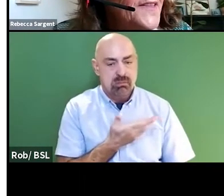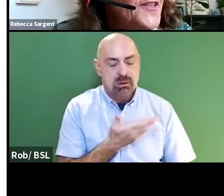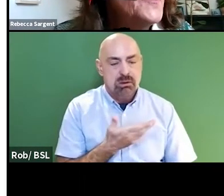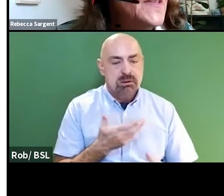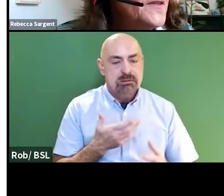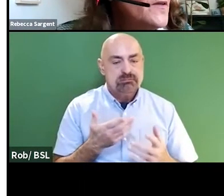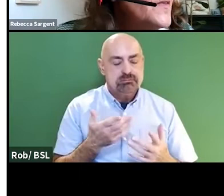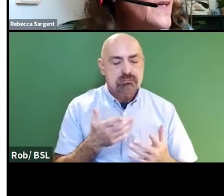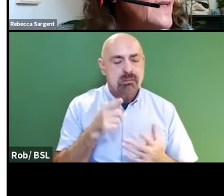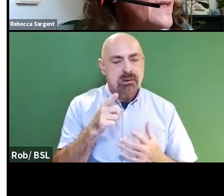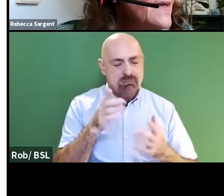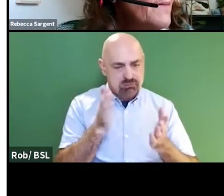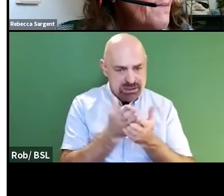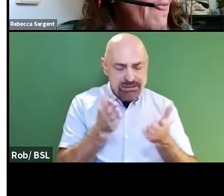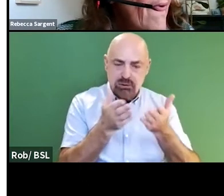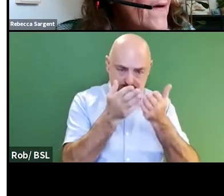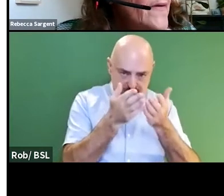As a universal offer,